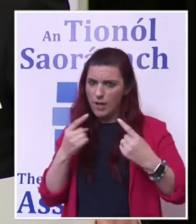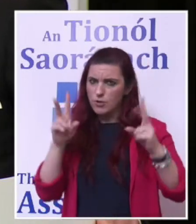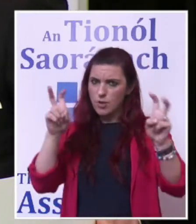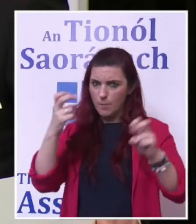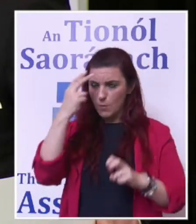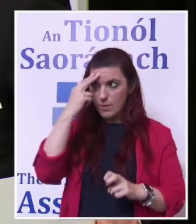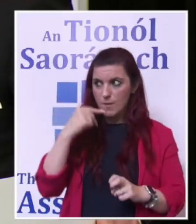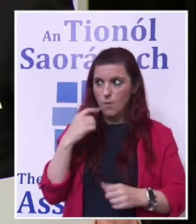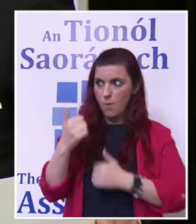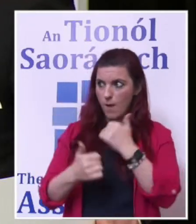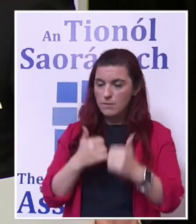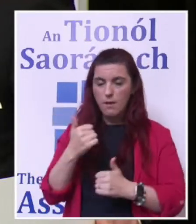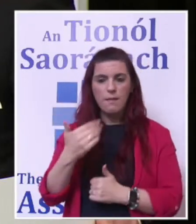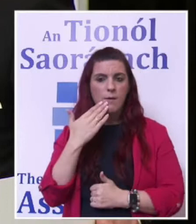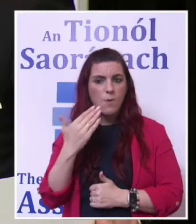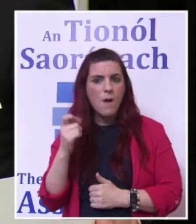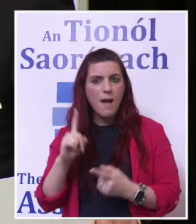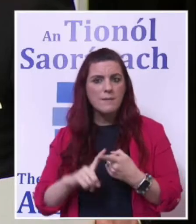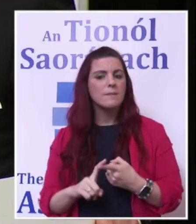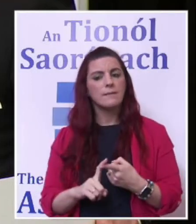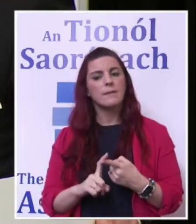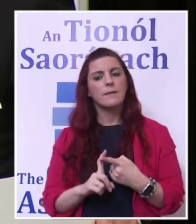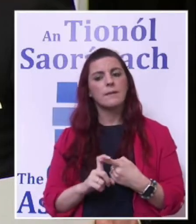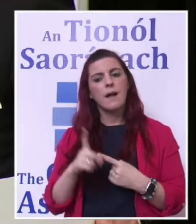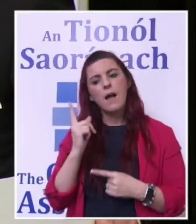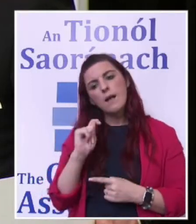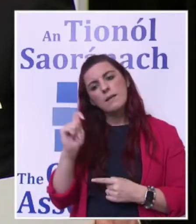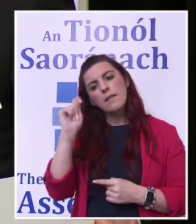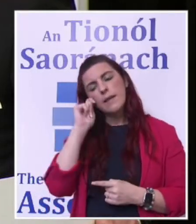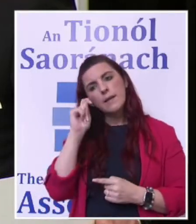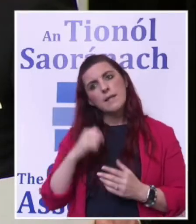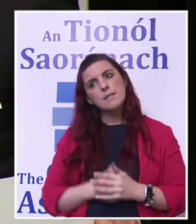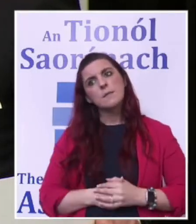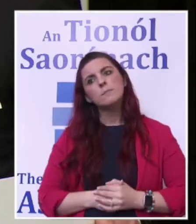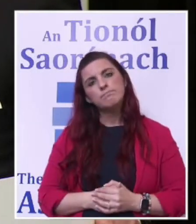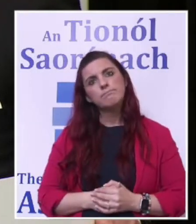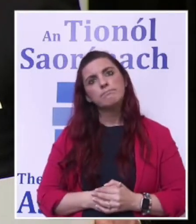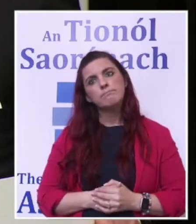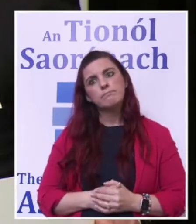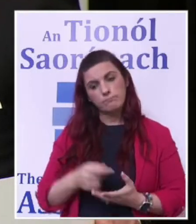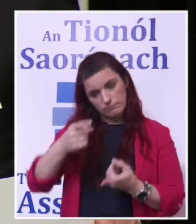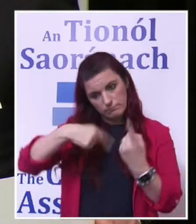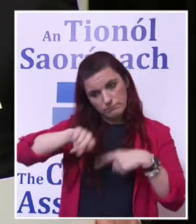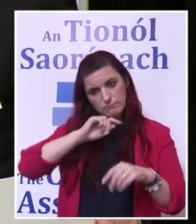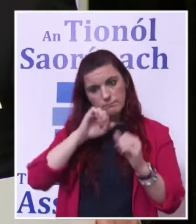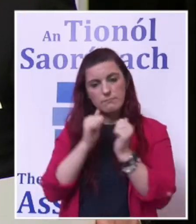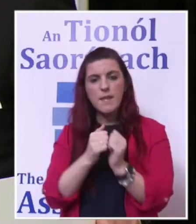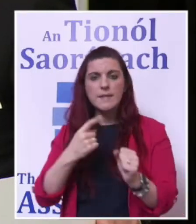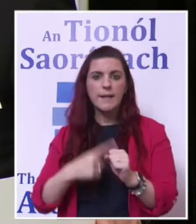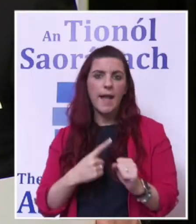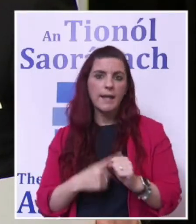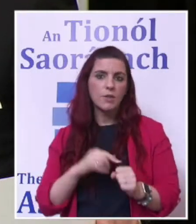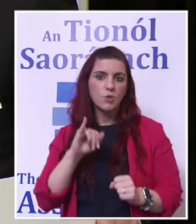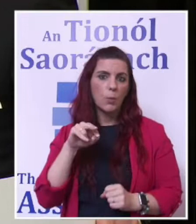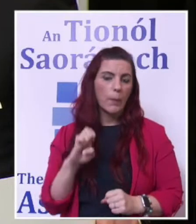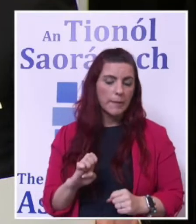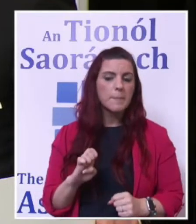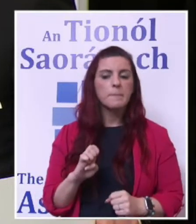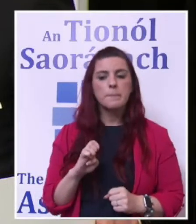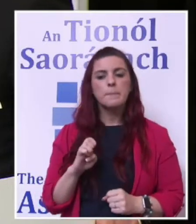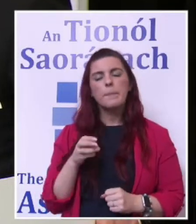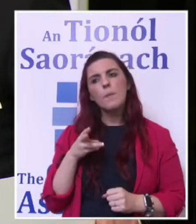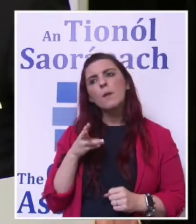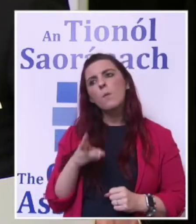So well done. And I think that when we meet again, there will be, as you reflect